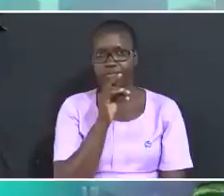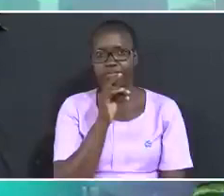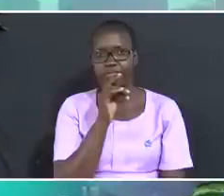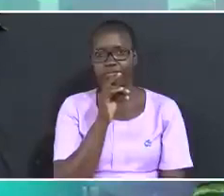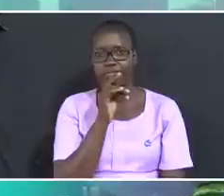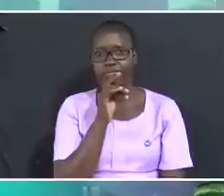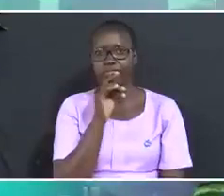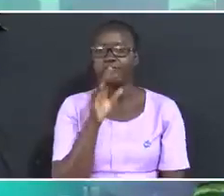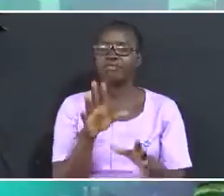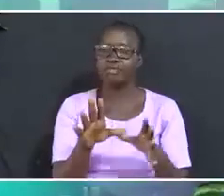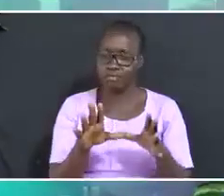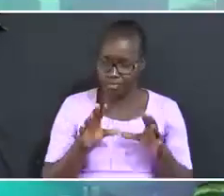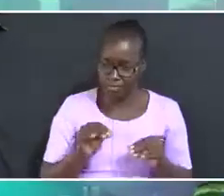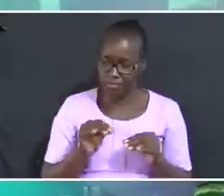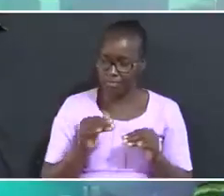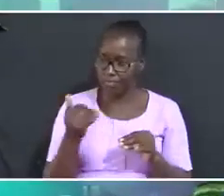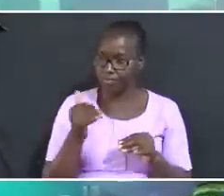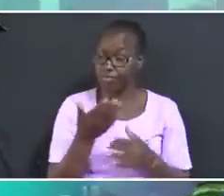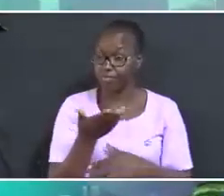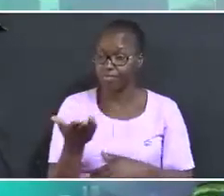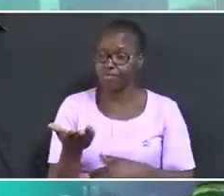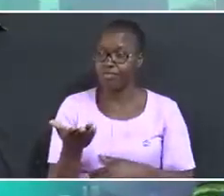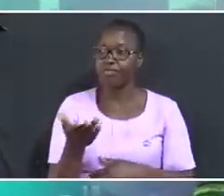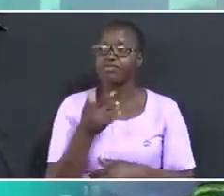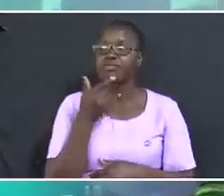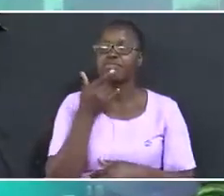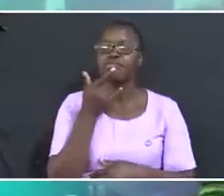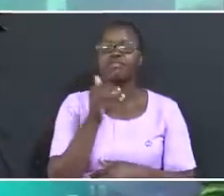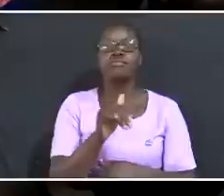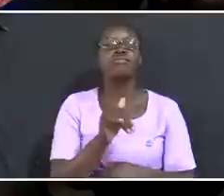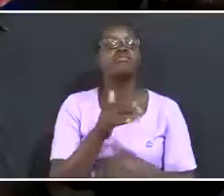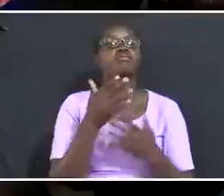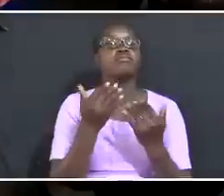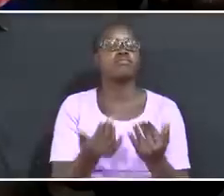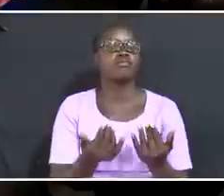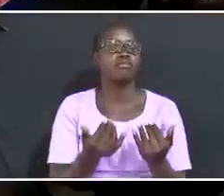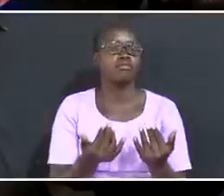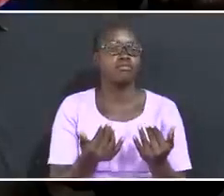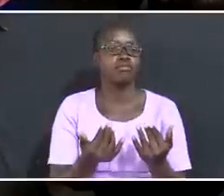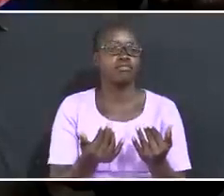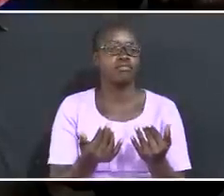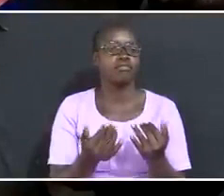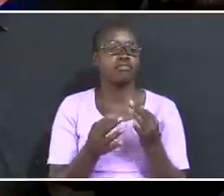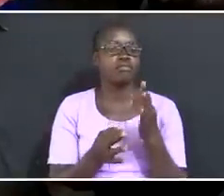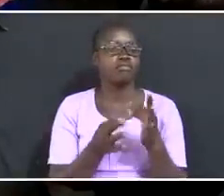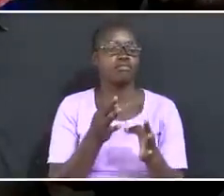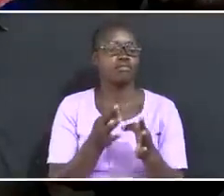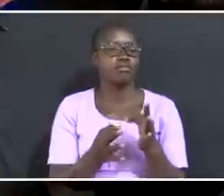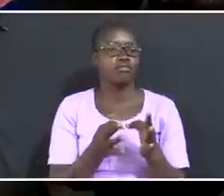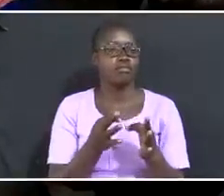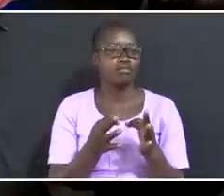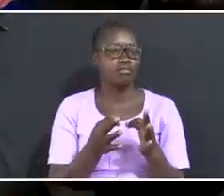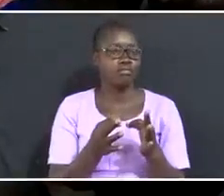They accepted, yes, we are there. And they said, now, if